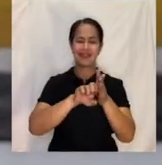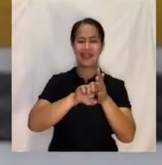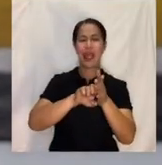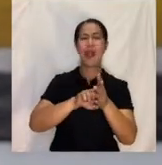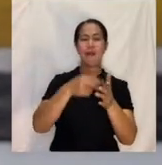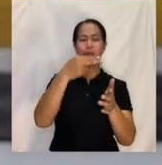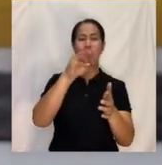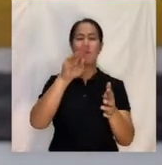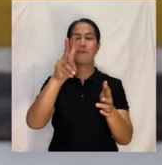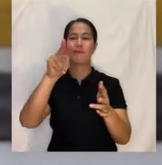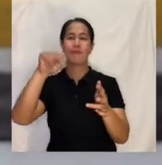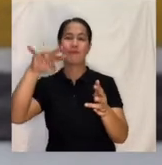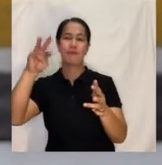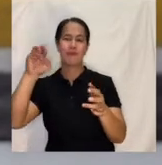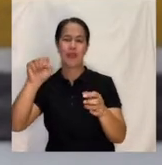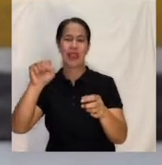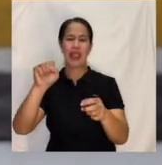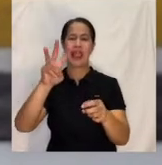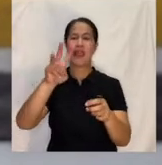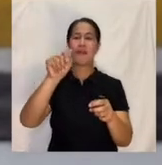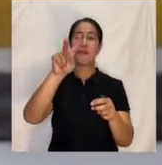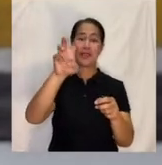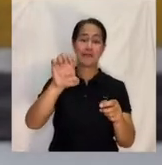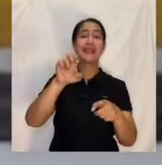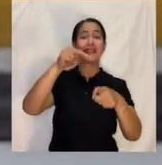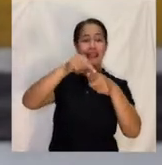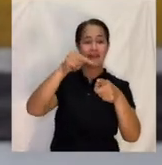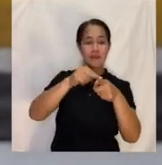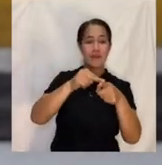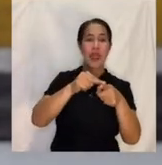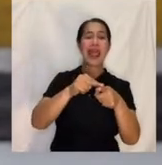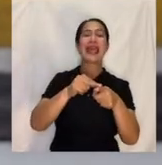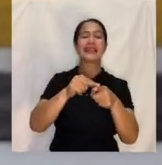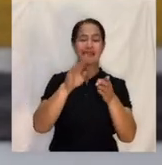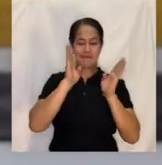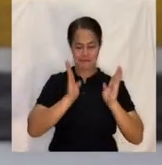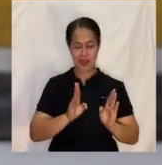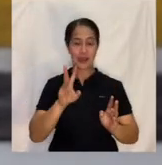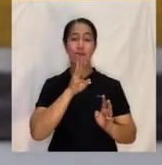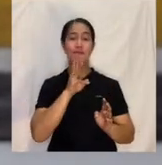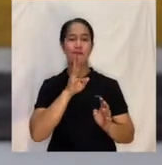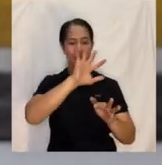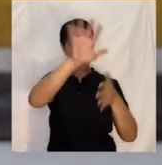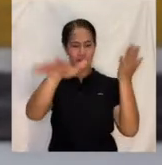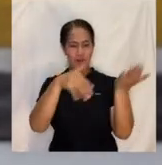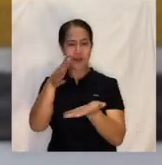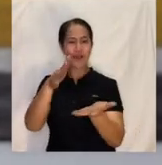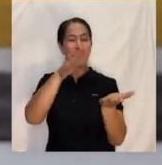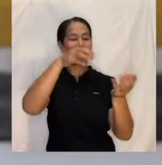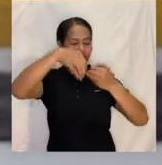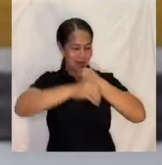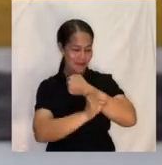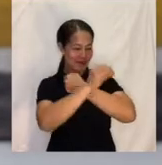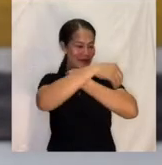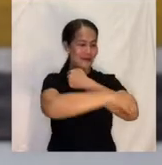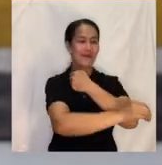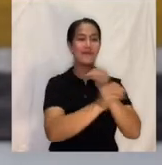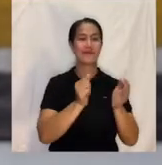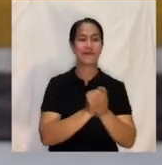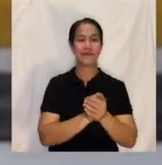of homonyms. Weight as a noun is a body of water curling and breaking on the